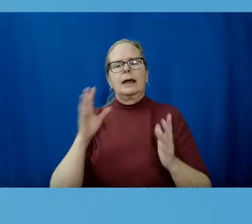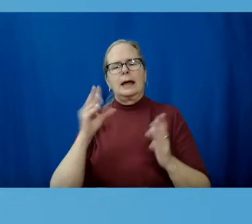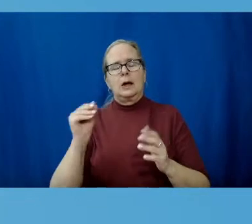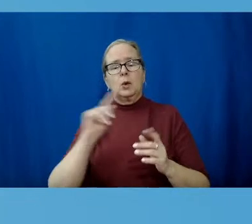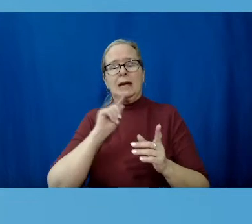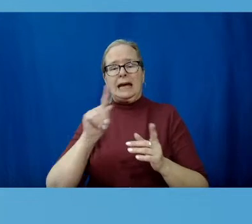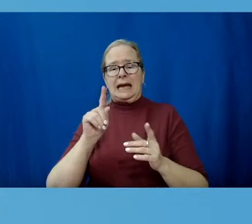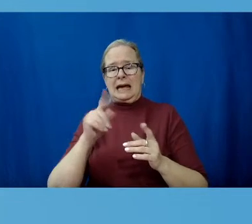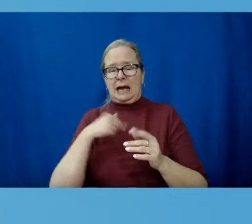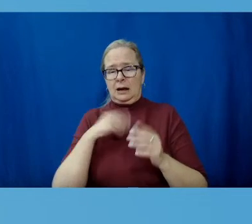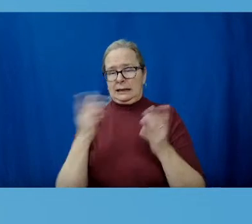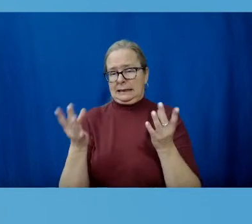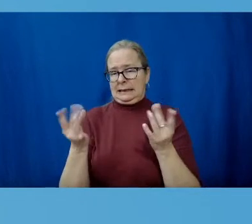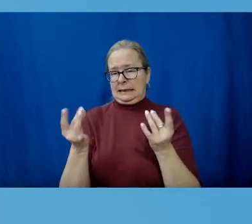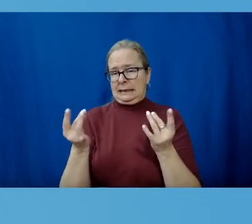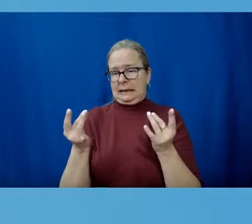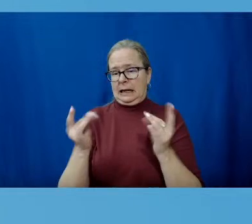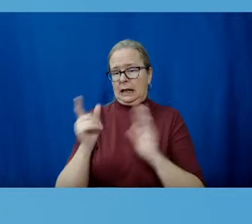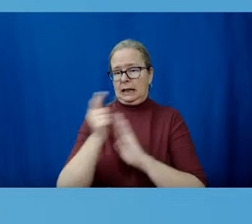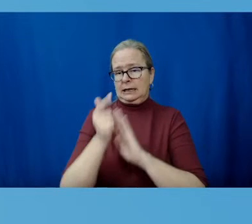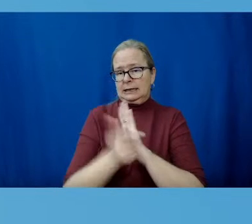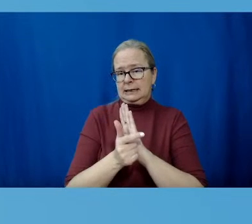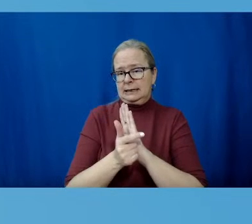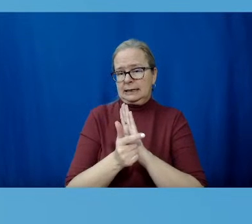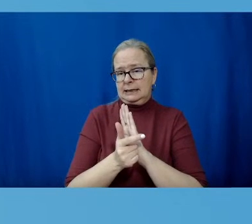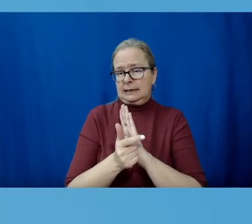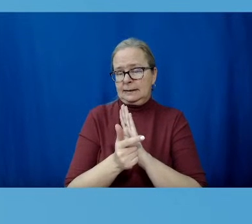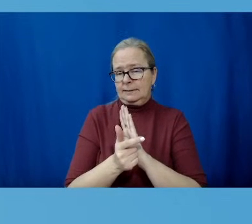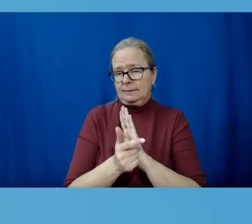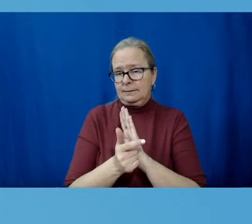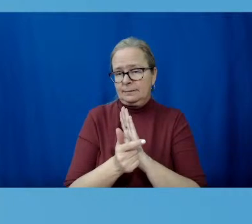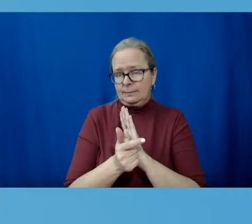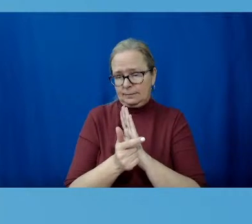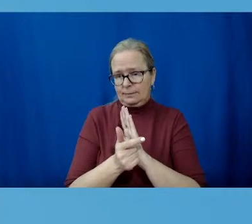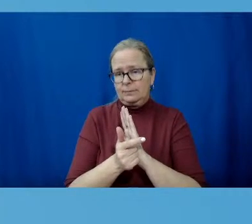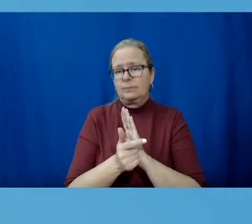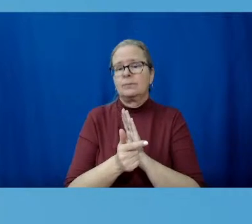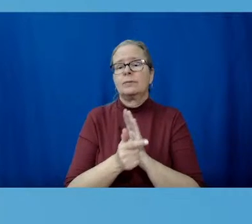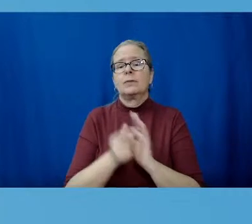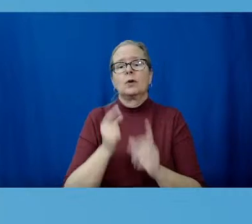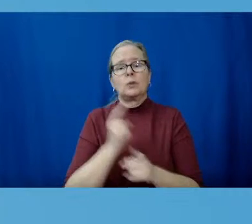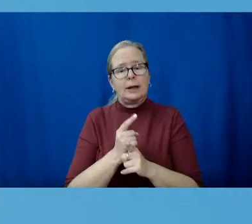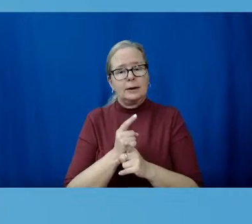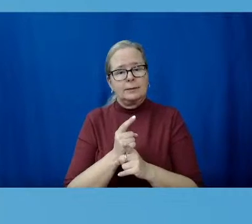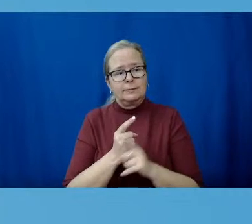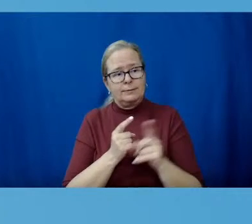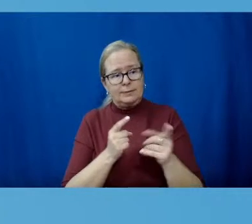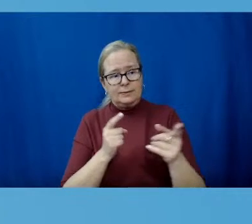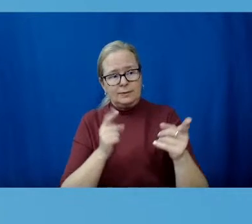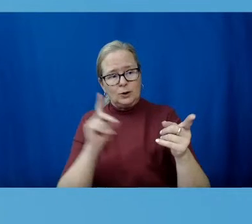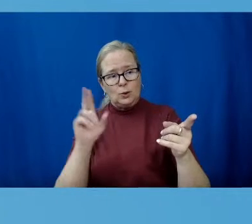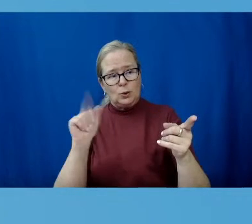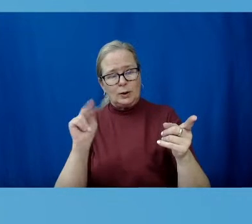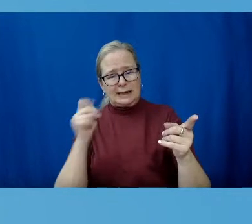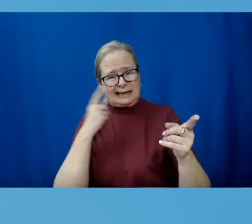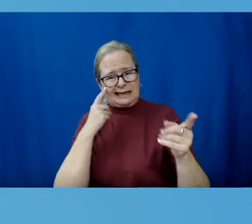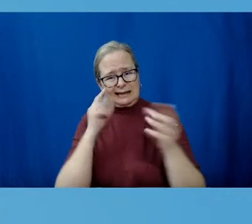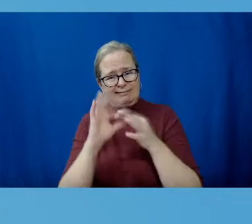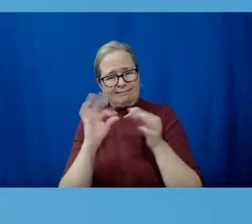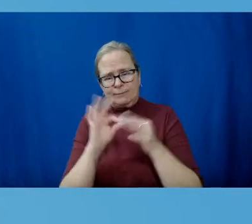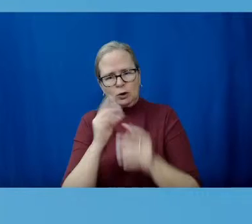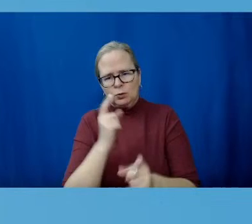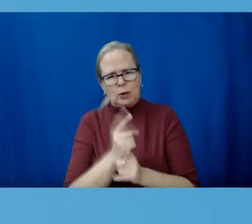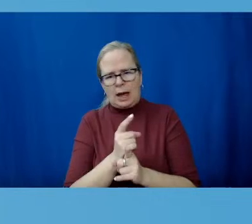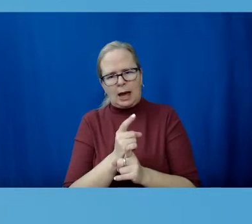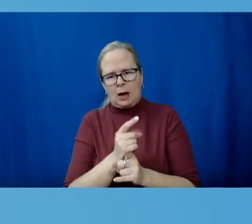Every court case I've seen basically sides with the government, and the courts will defer to the government. But of course, we have 13